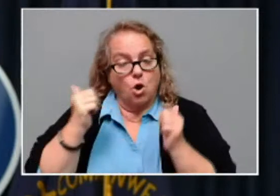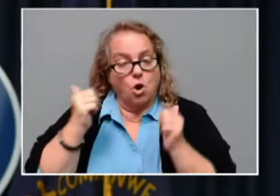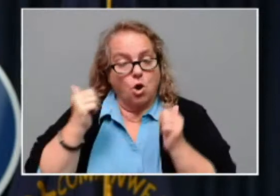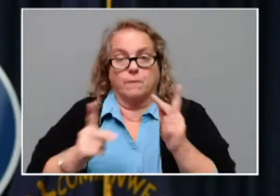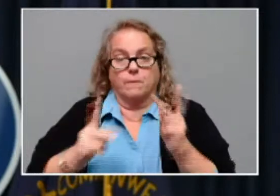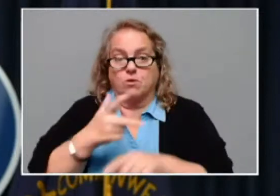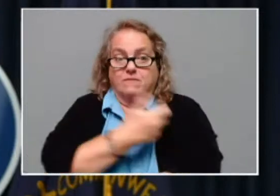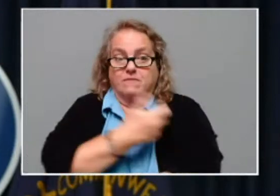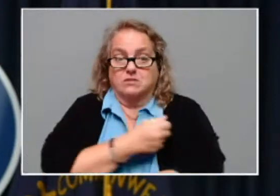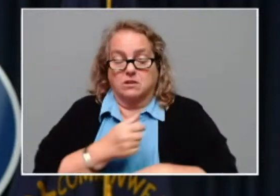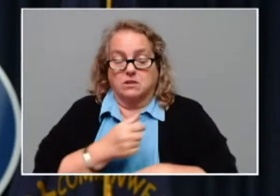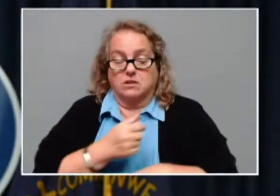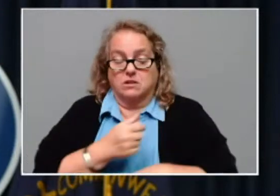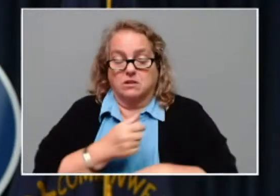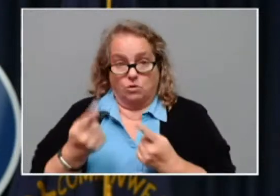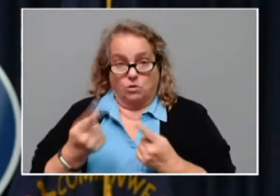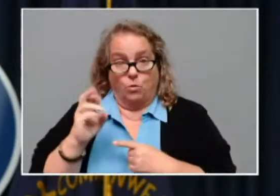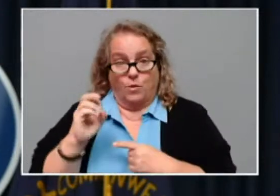federal database is having